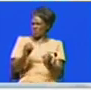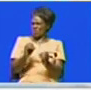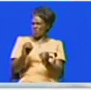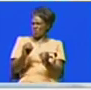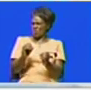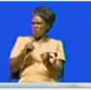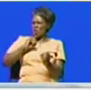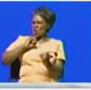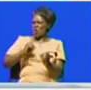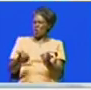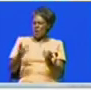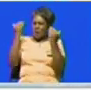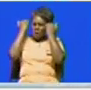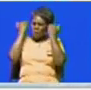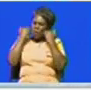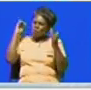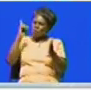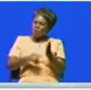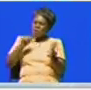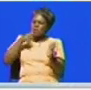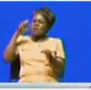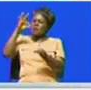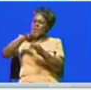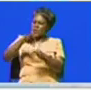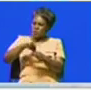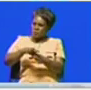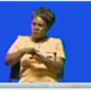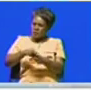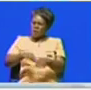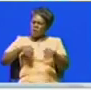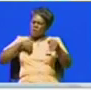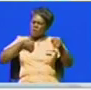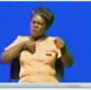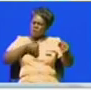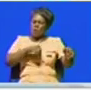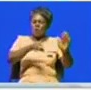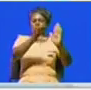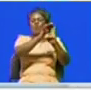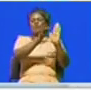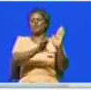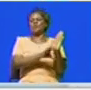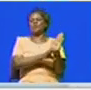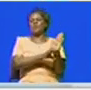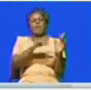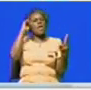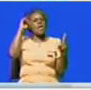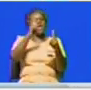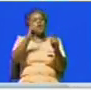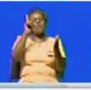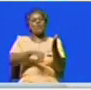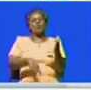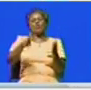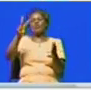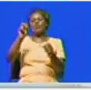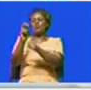second order of the Supreme Court was that the fresh elections must be in strict compliance with the Constitution. What is the point of spending another